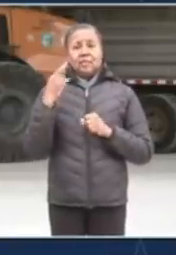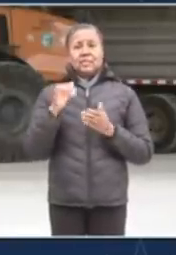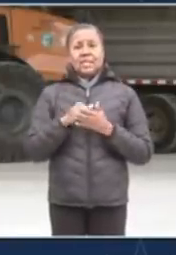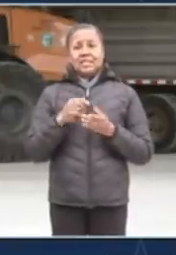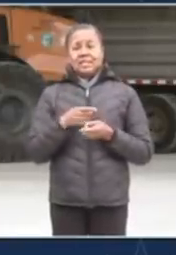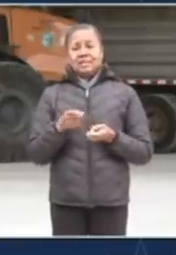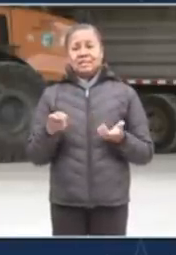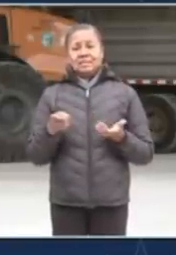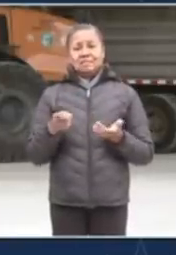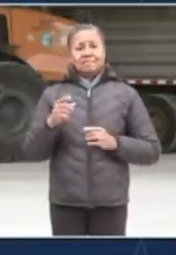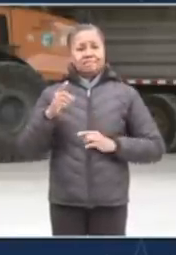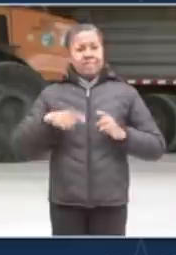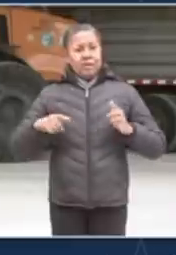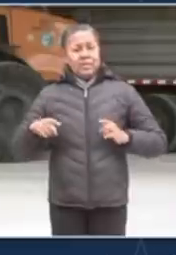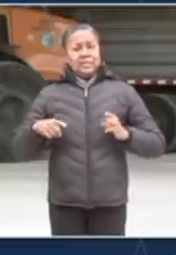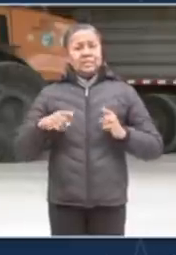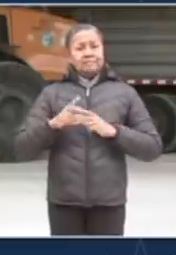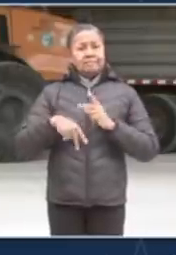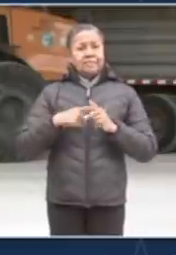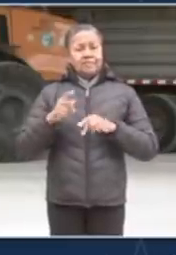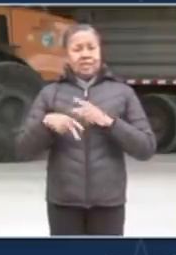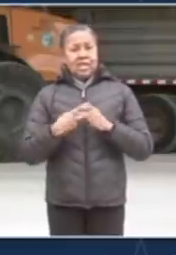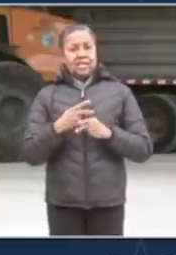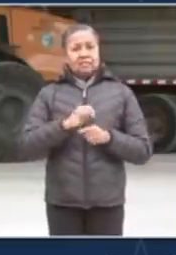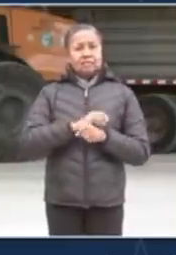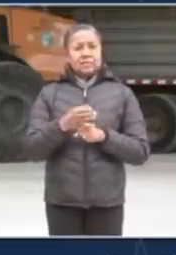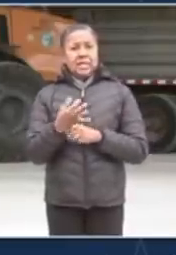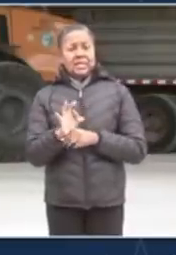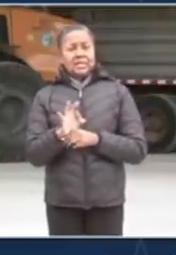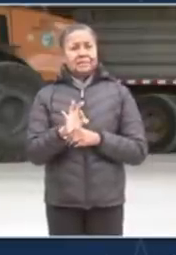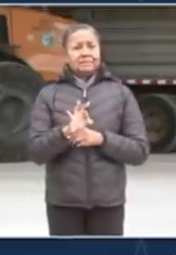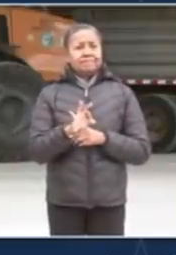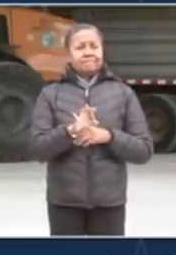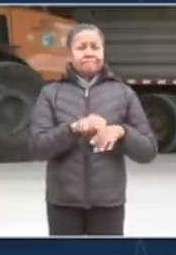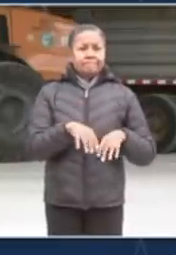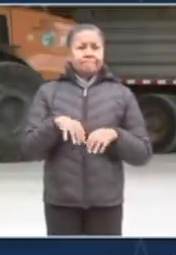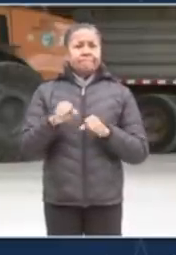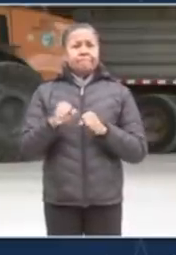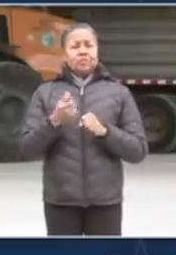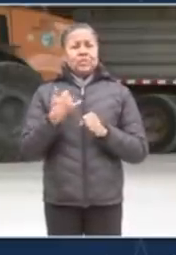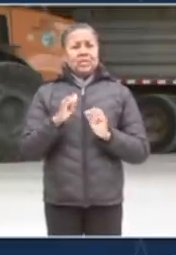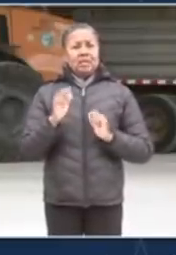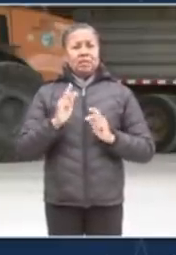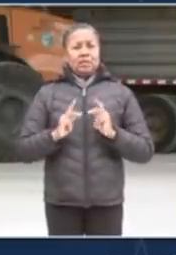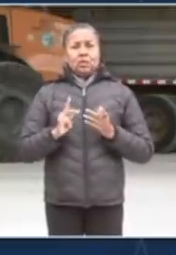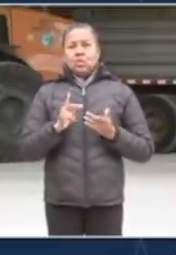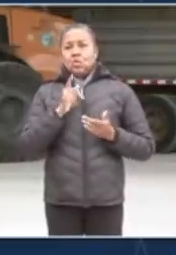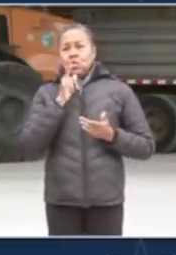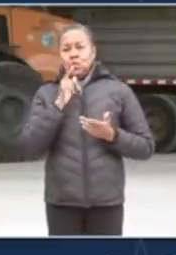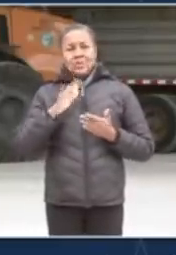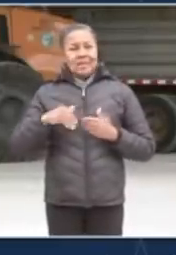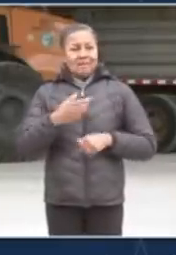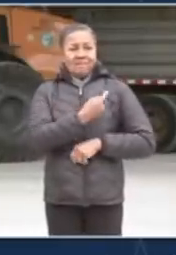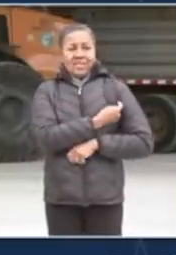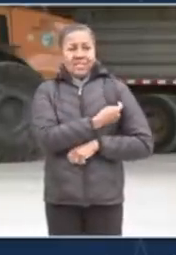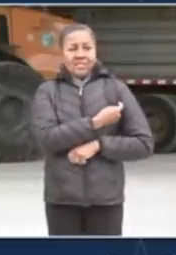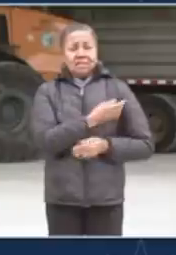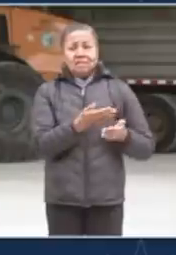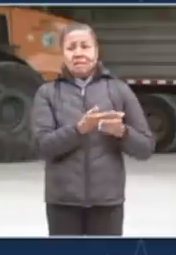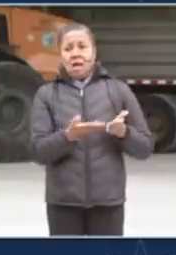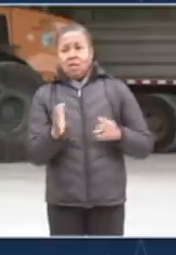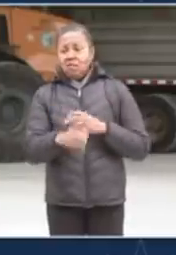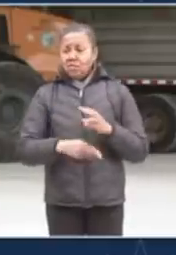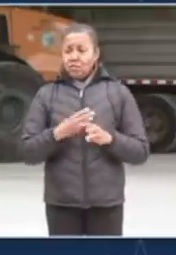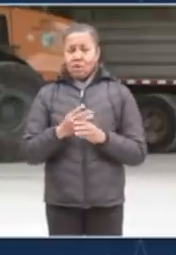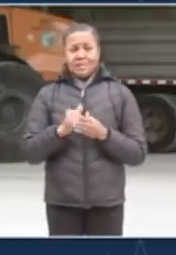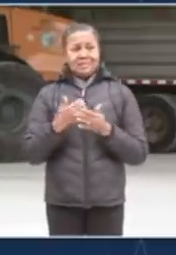these variants are able to develop and take hold is because we still have way too many people unvaccinated across the world,